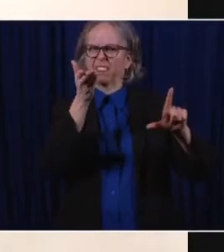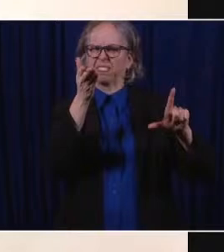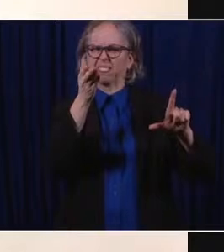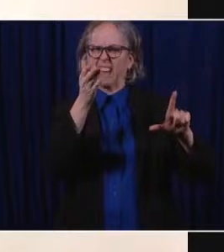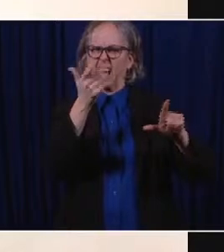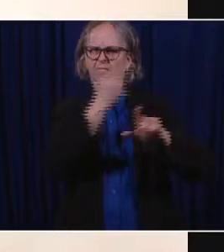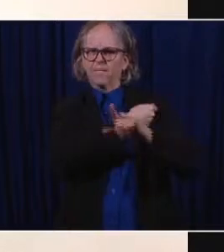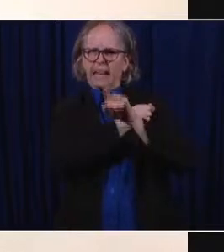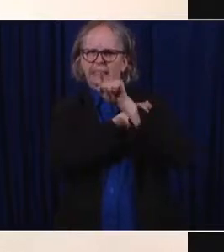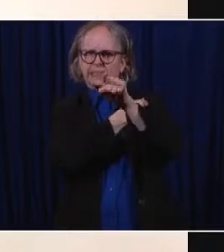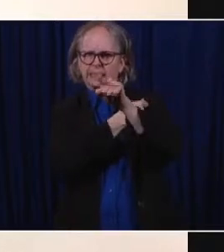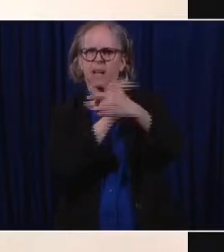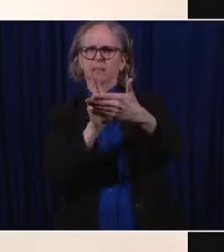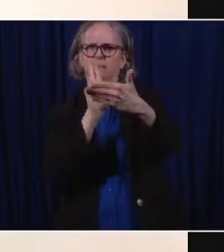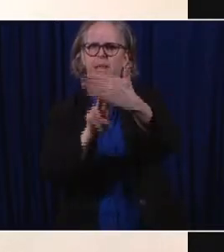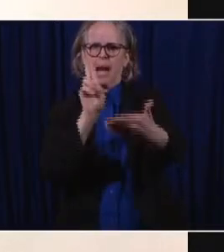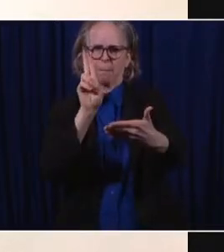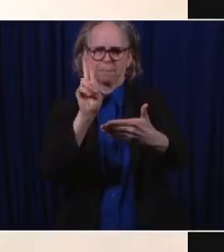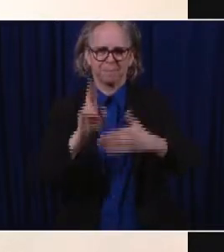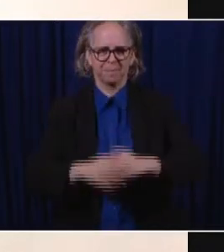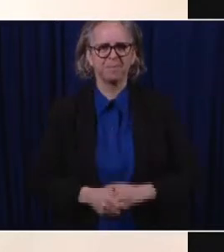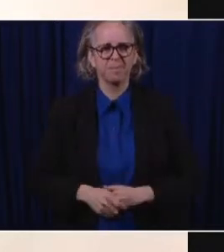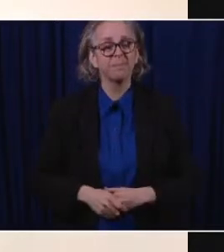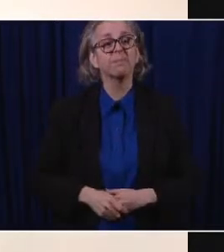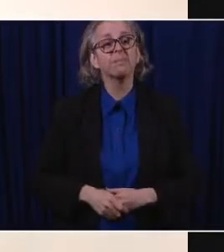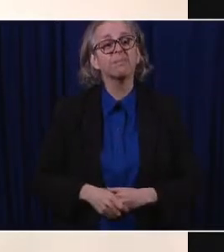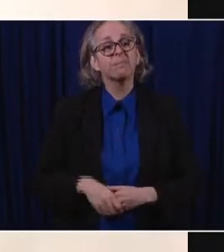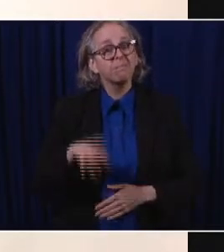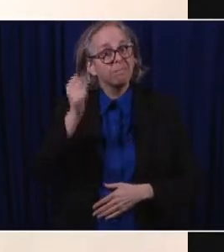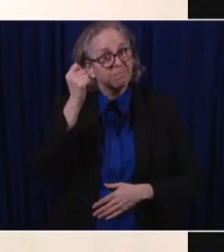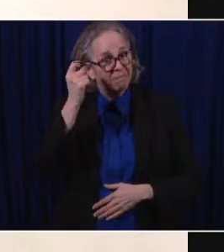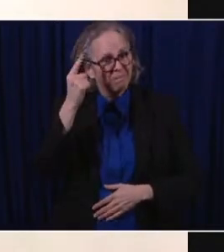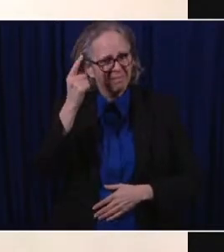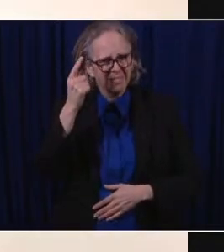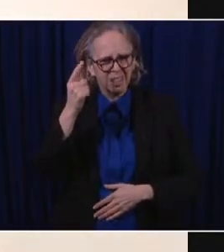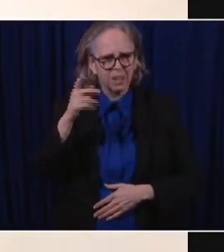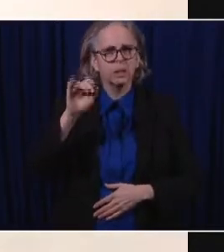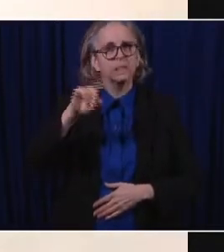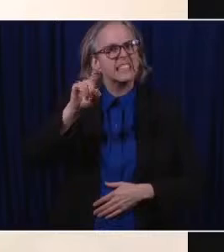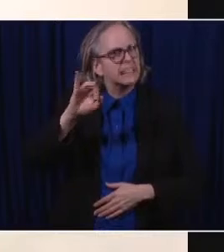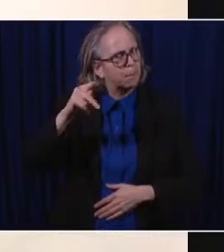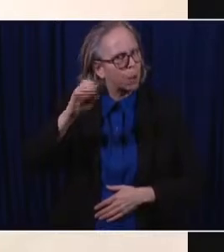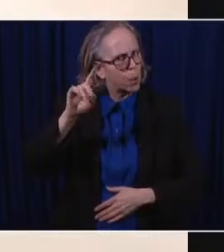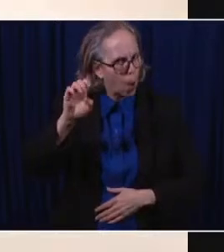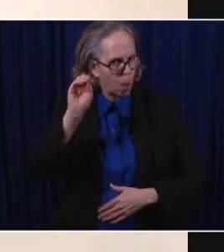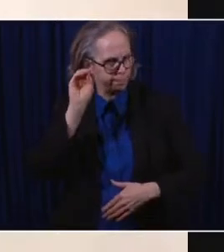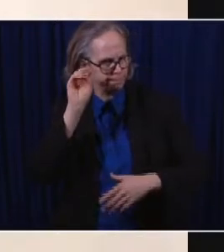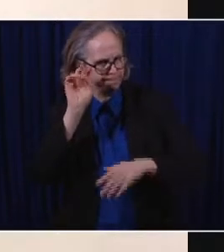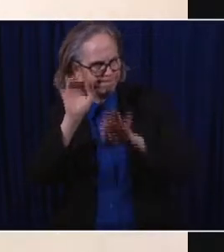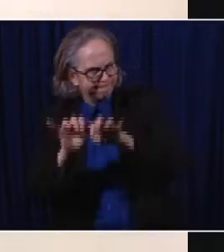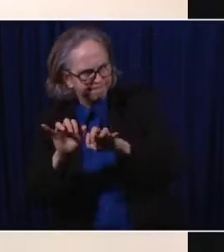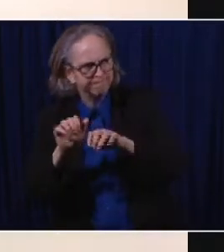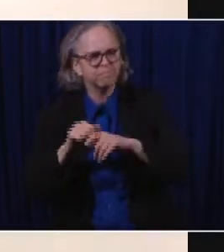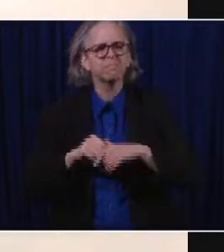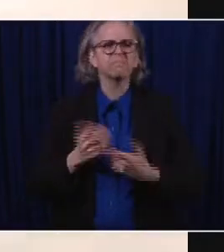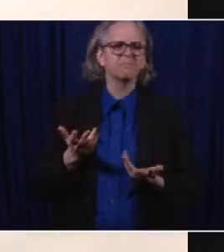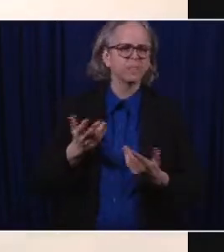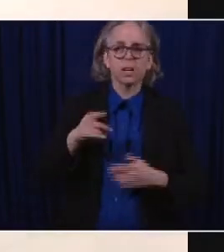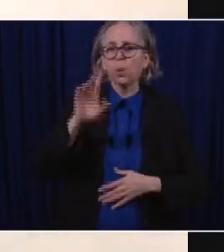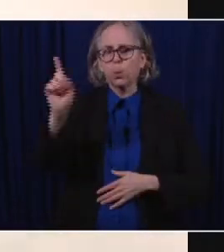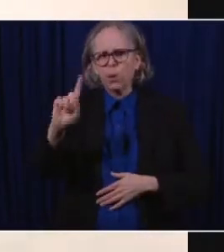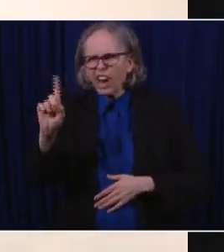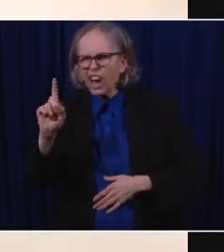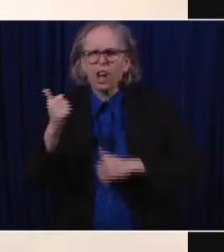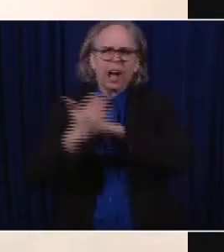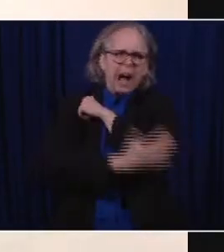It can direct you to choose, put into zip code, choose how wide of a area you'd be willing to